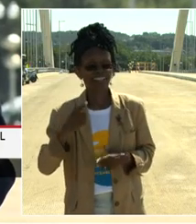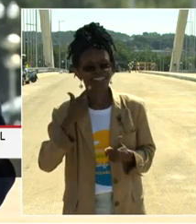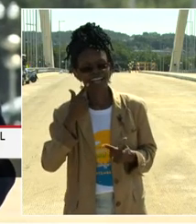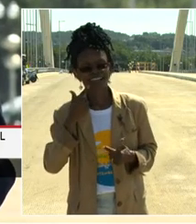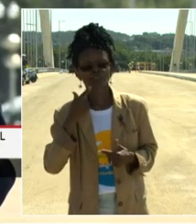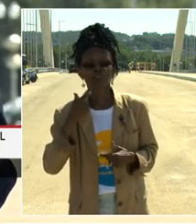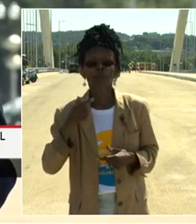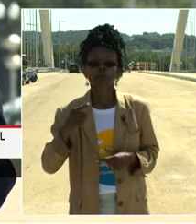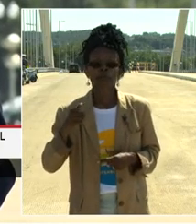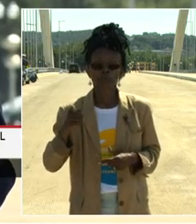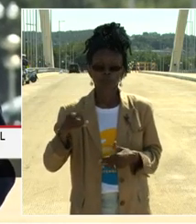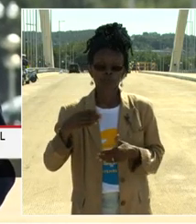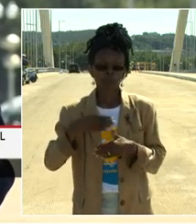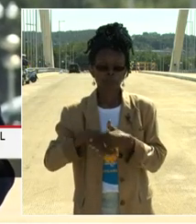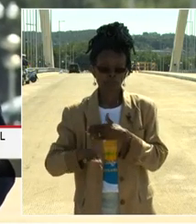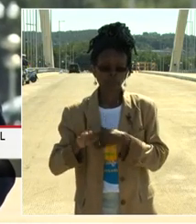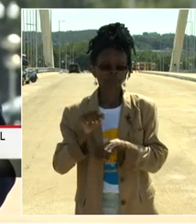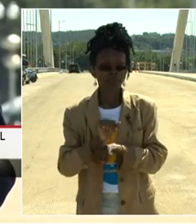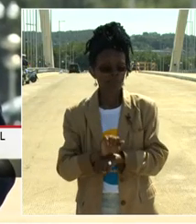born a slave,